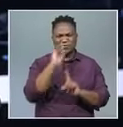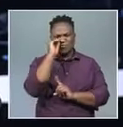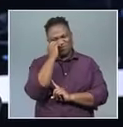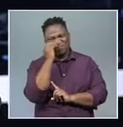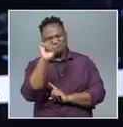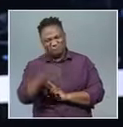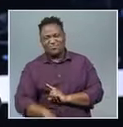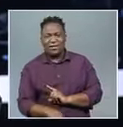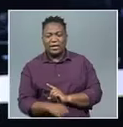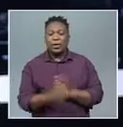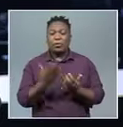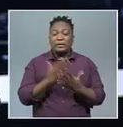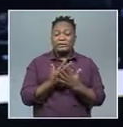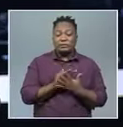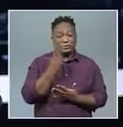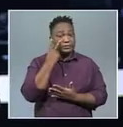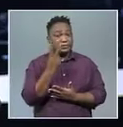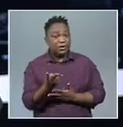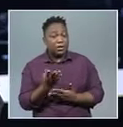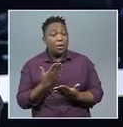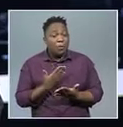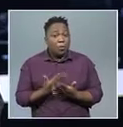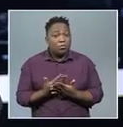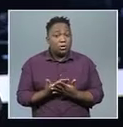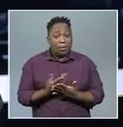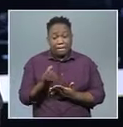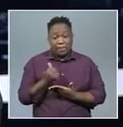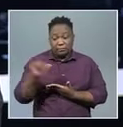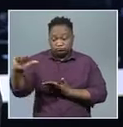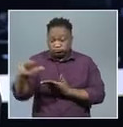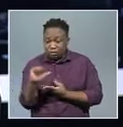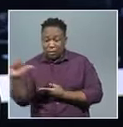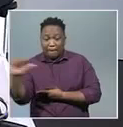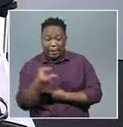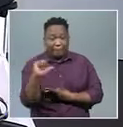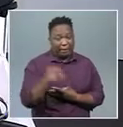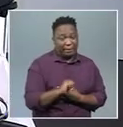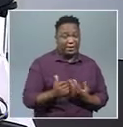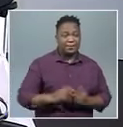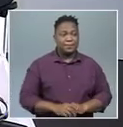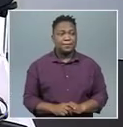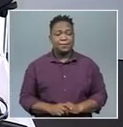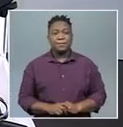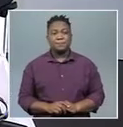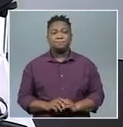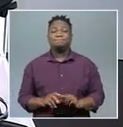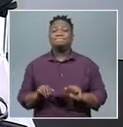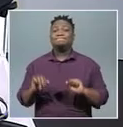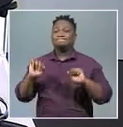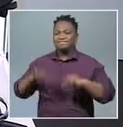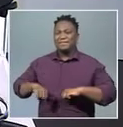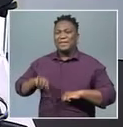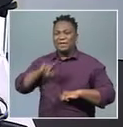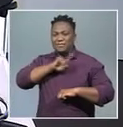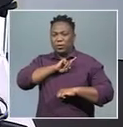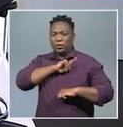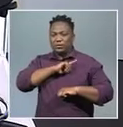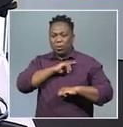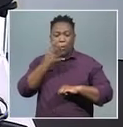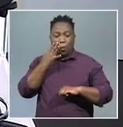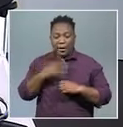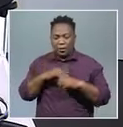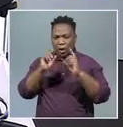of watching whether or not it's going to continue in the path that it's taken in recent months. I think as the extent of the rot becomes clear,